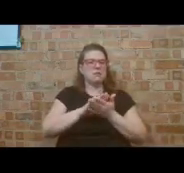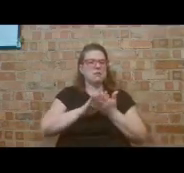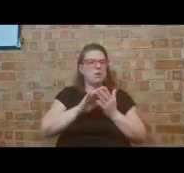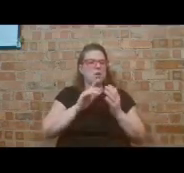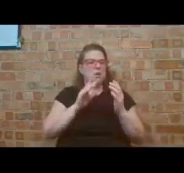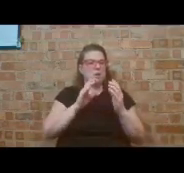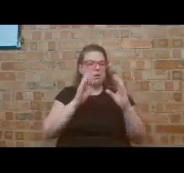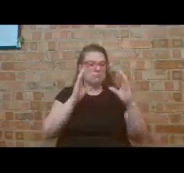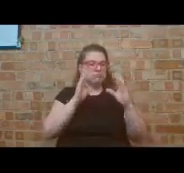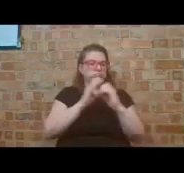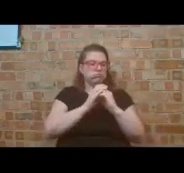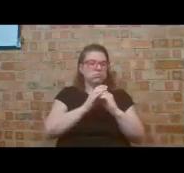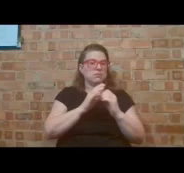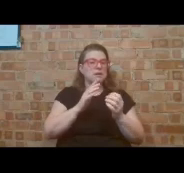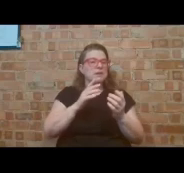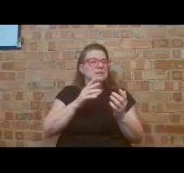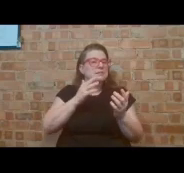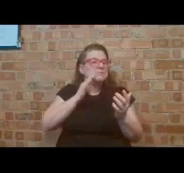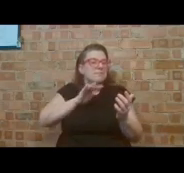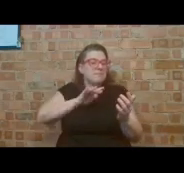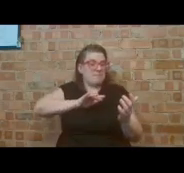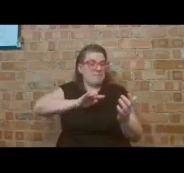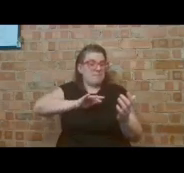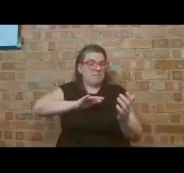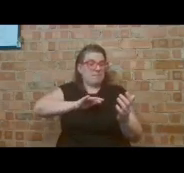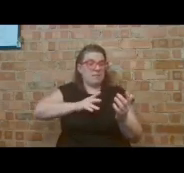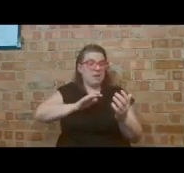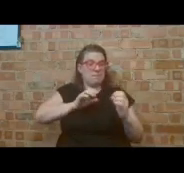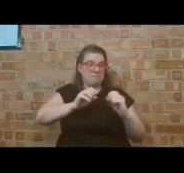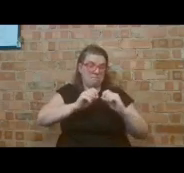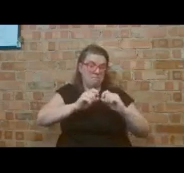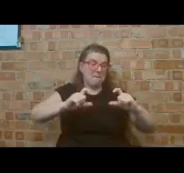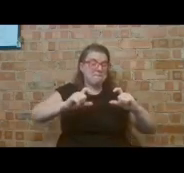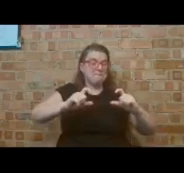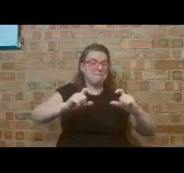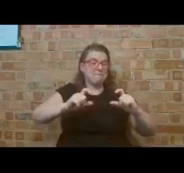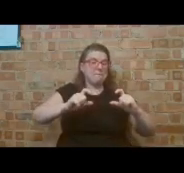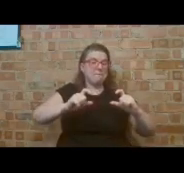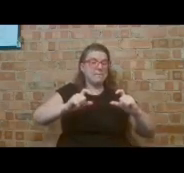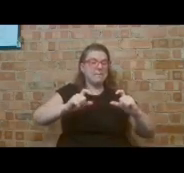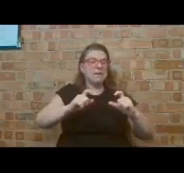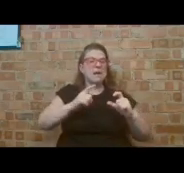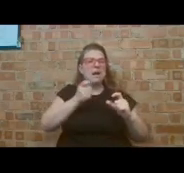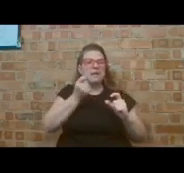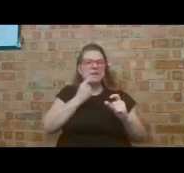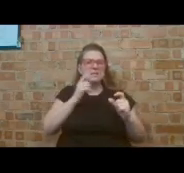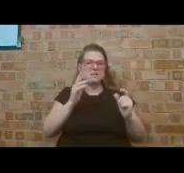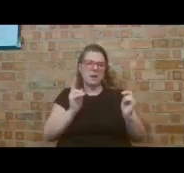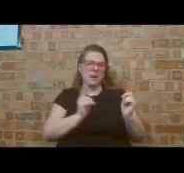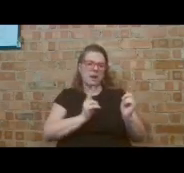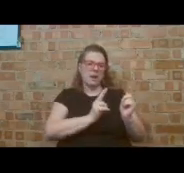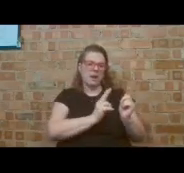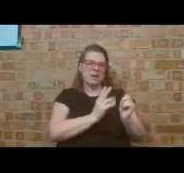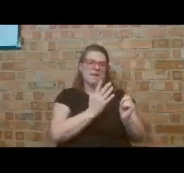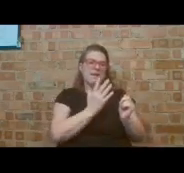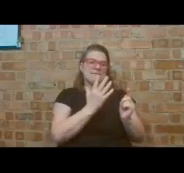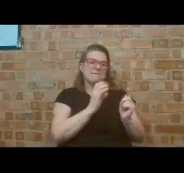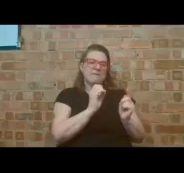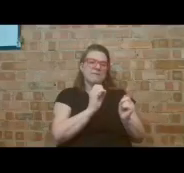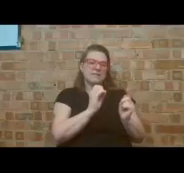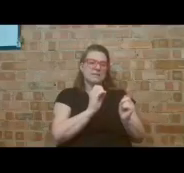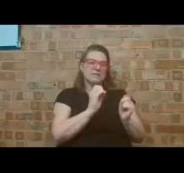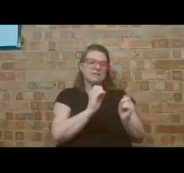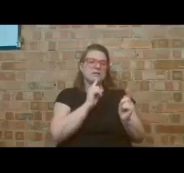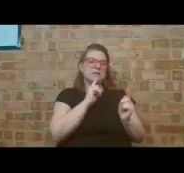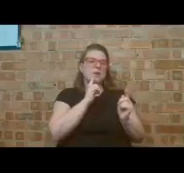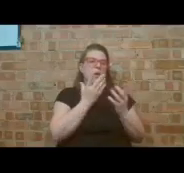the controller, it's still very visible on the screen. If you have it down, I think the default's 50%, and if you have it down at 50, it's going to